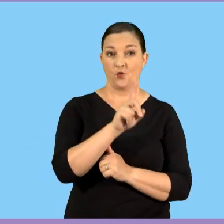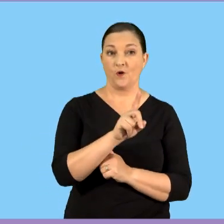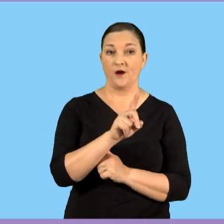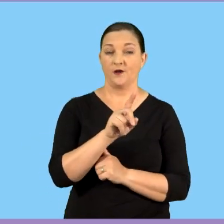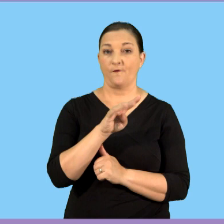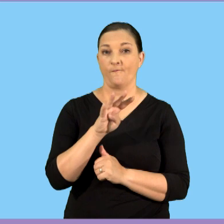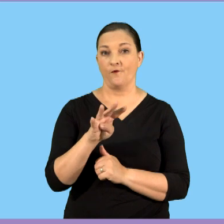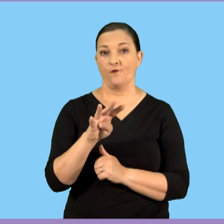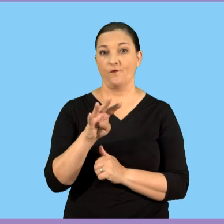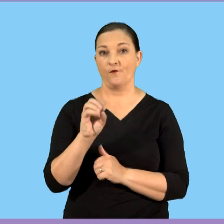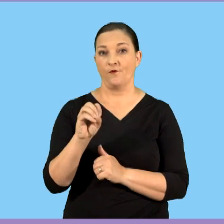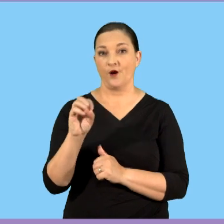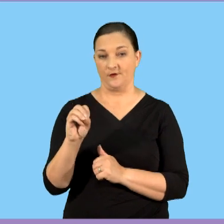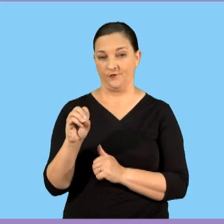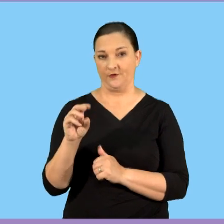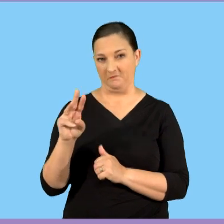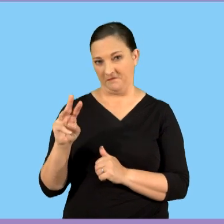of